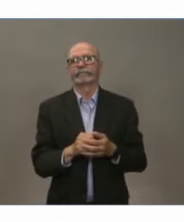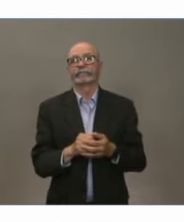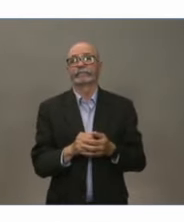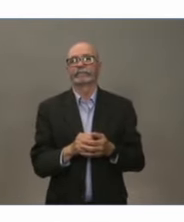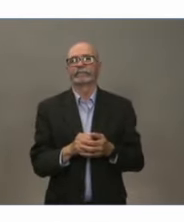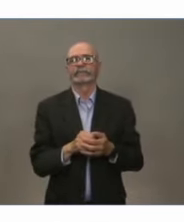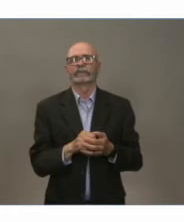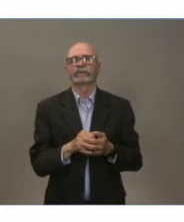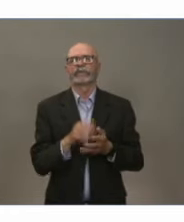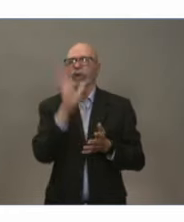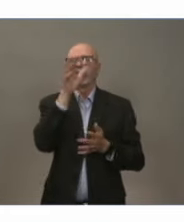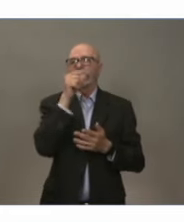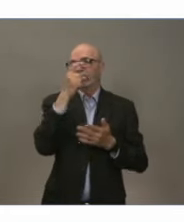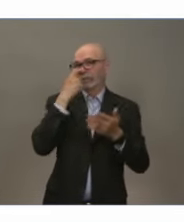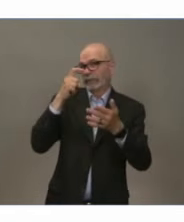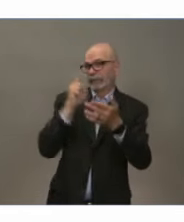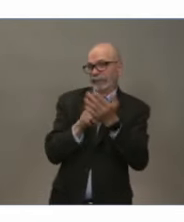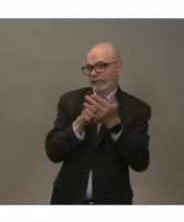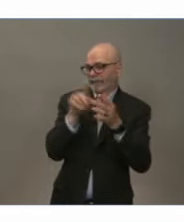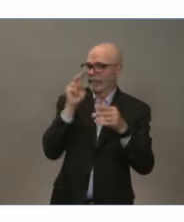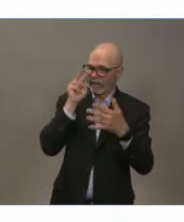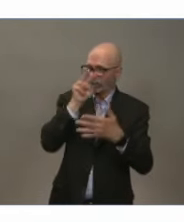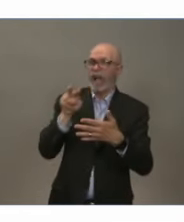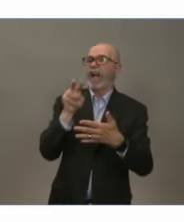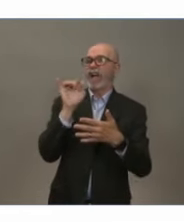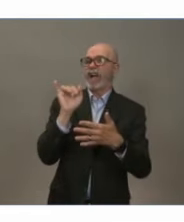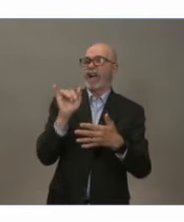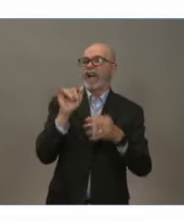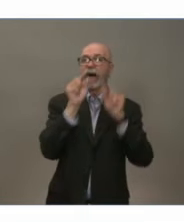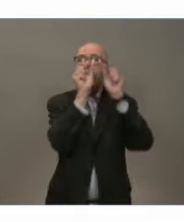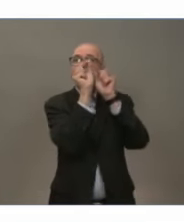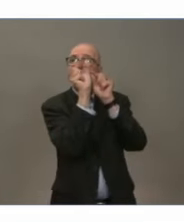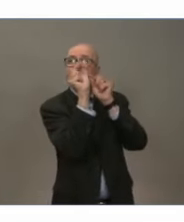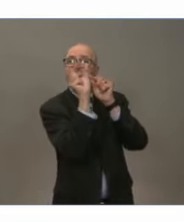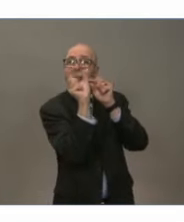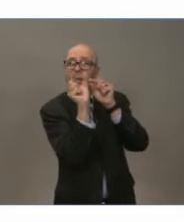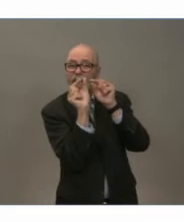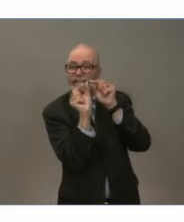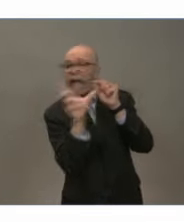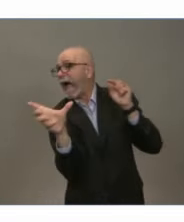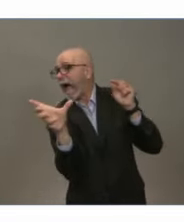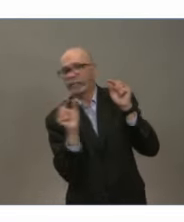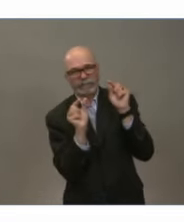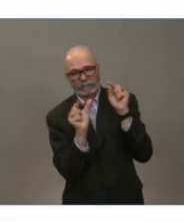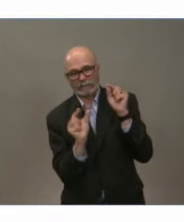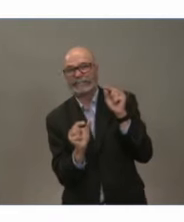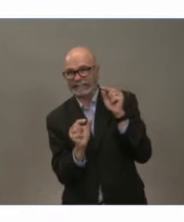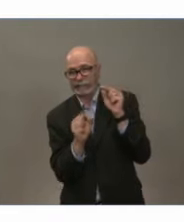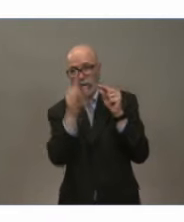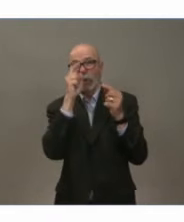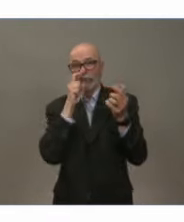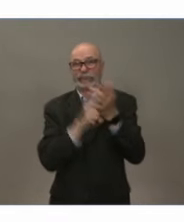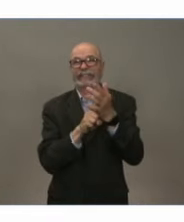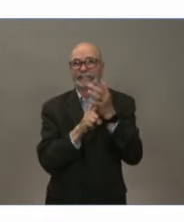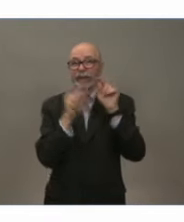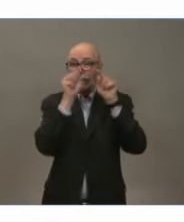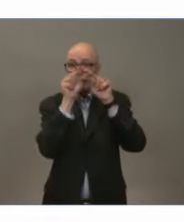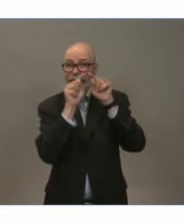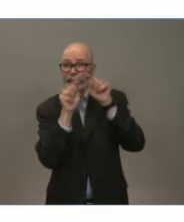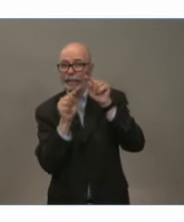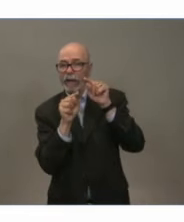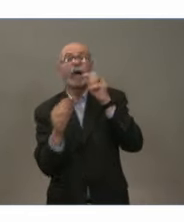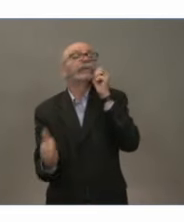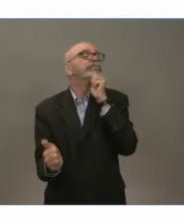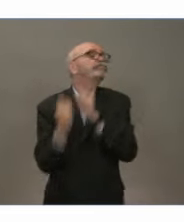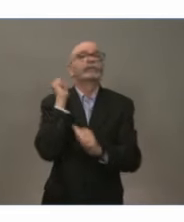points there that clearly we expect to have the largest number of cases where we have the most significant population. But we know